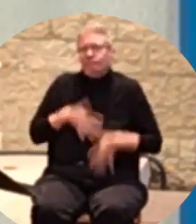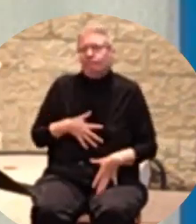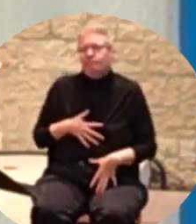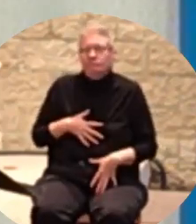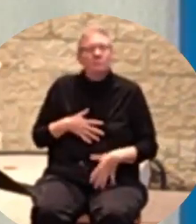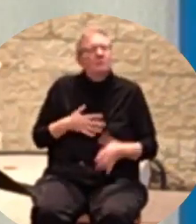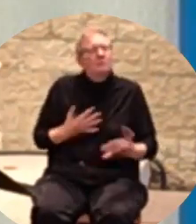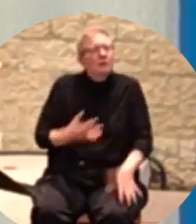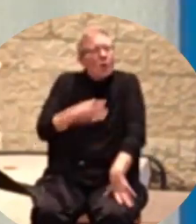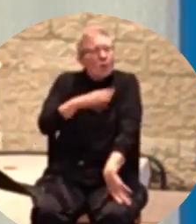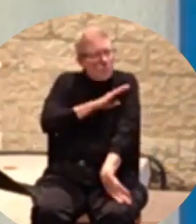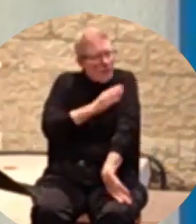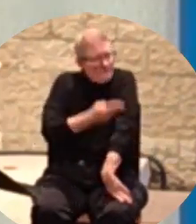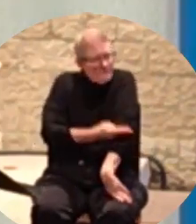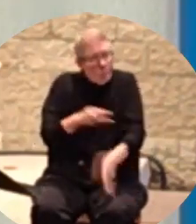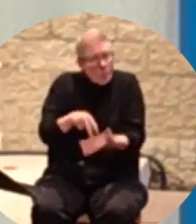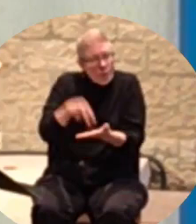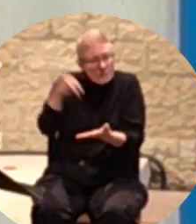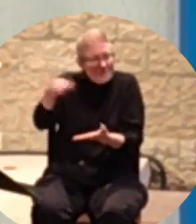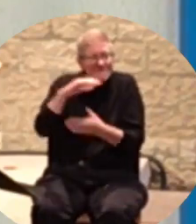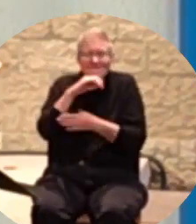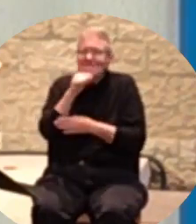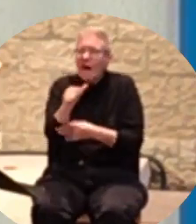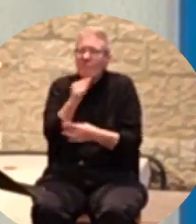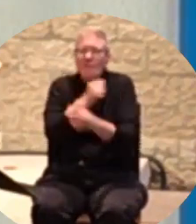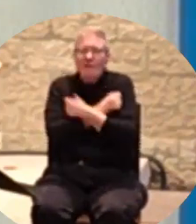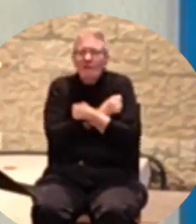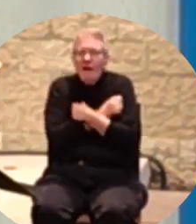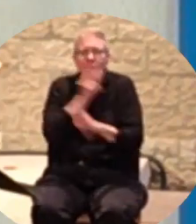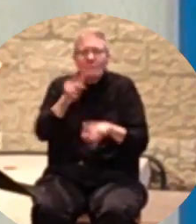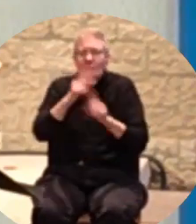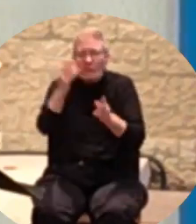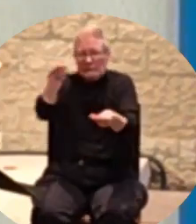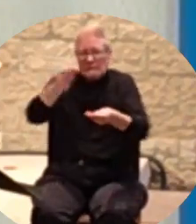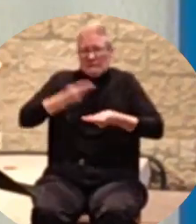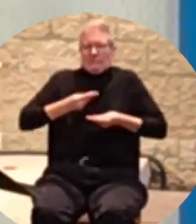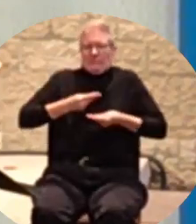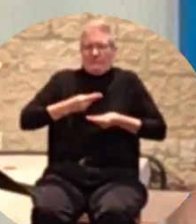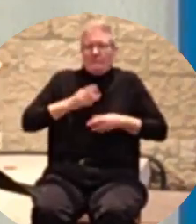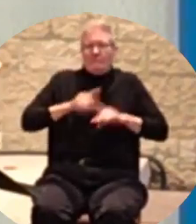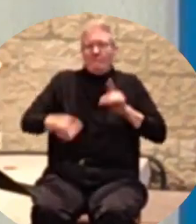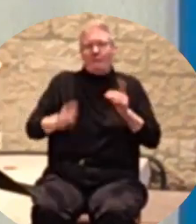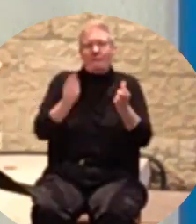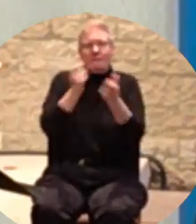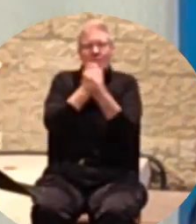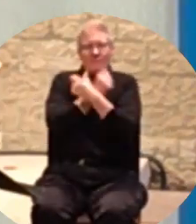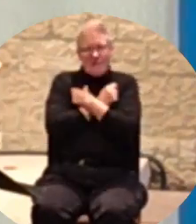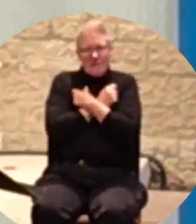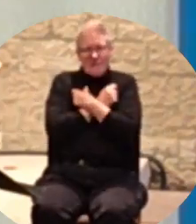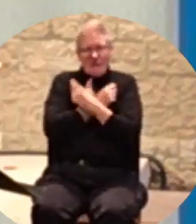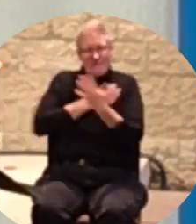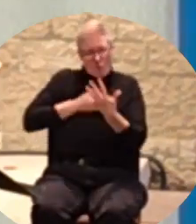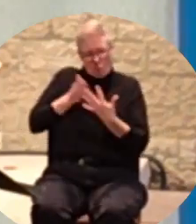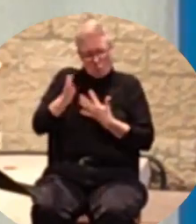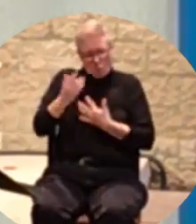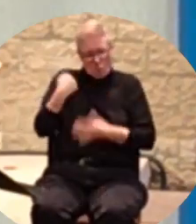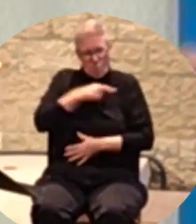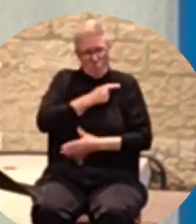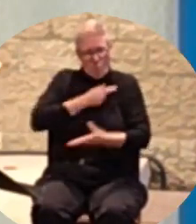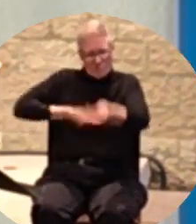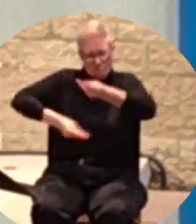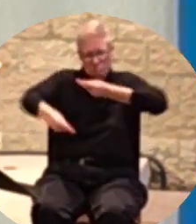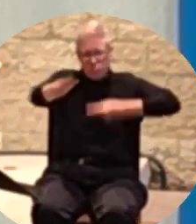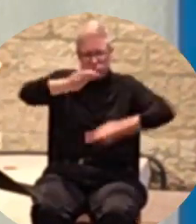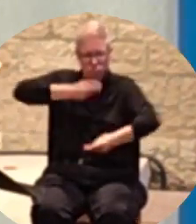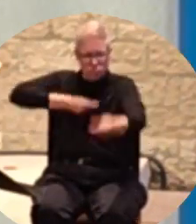in the love that is given to us. The power of resurrection is in the love that flows through us and out from